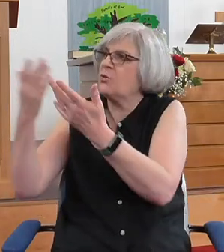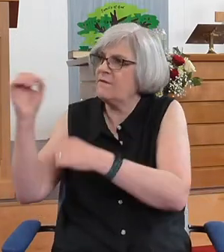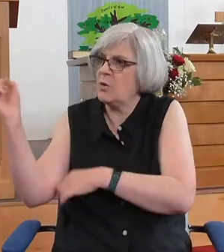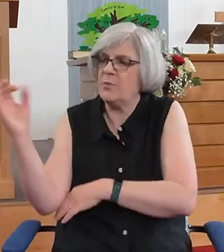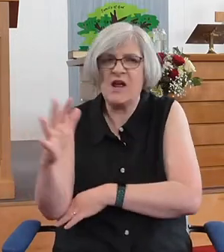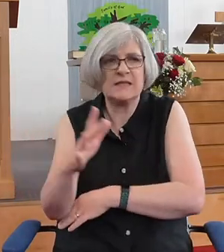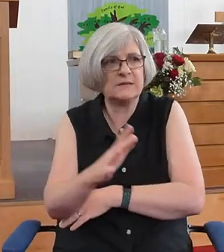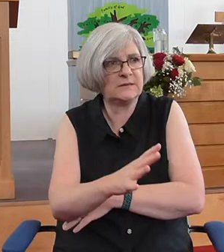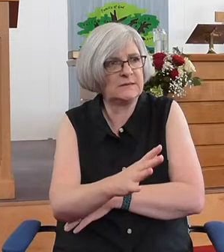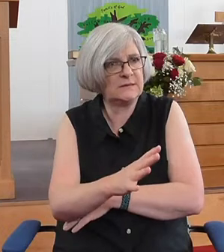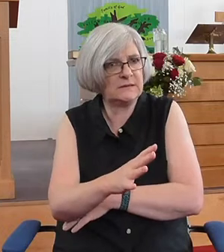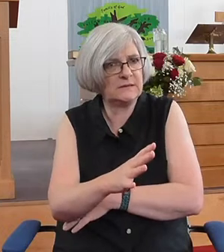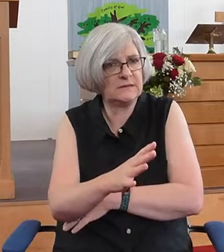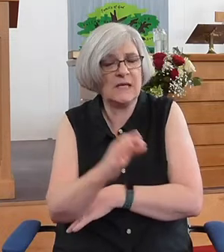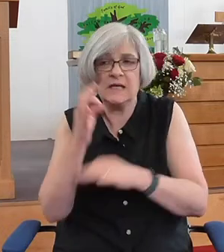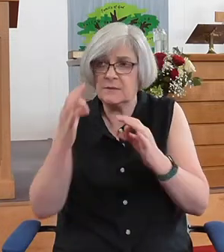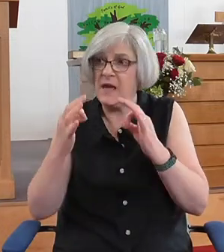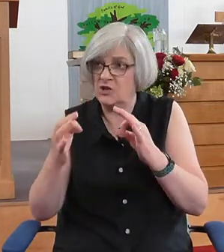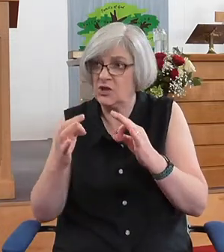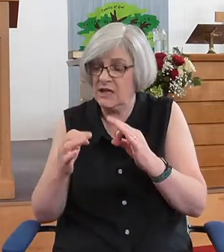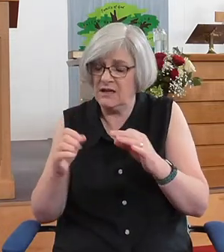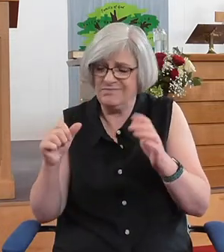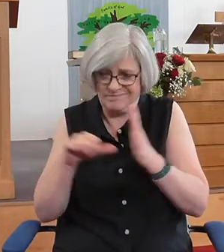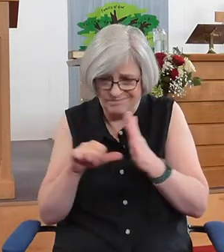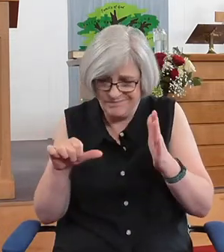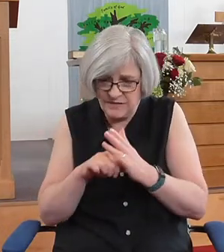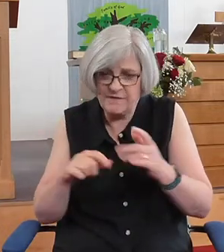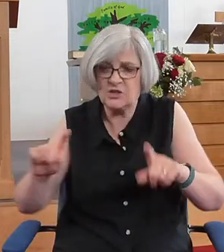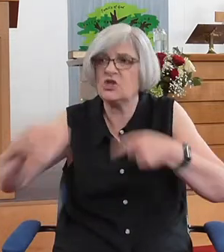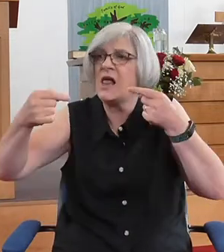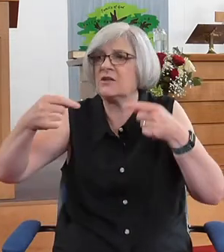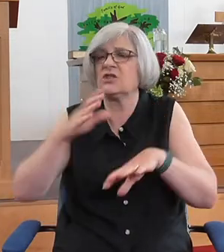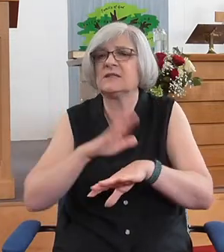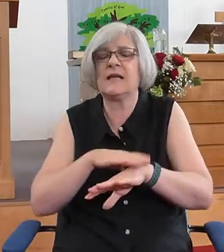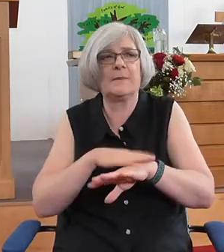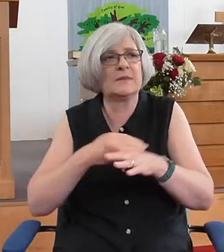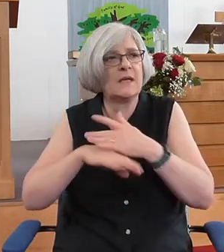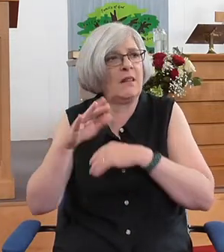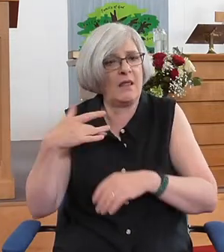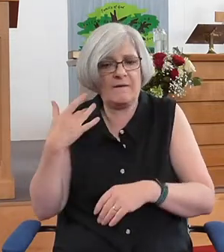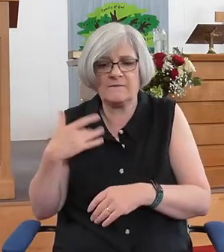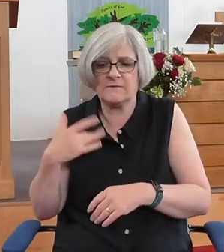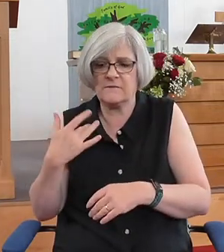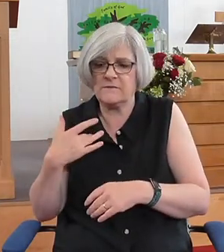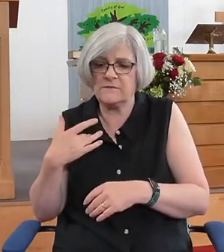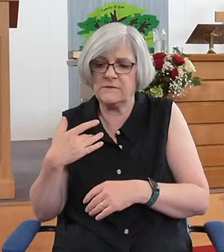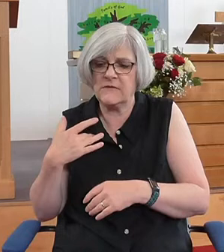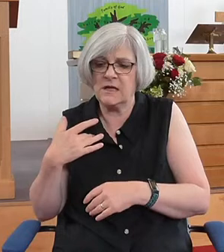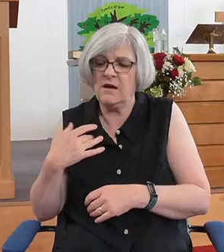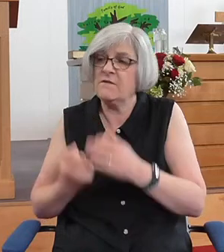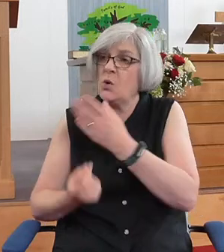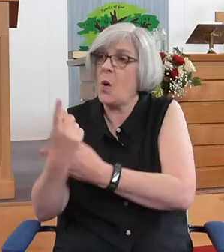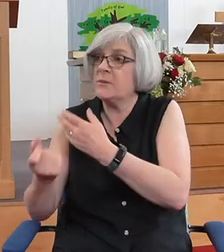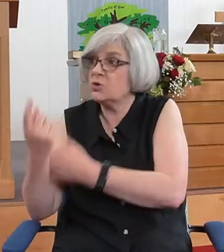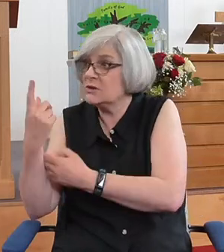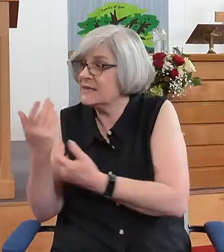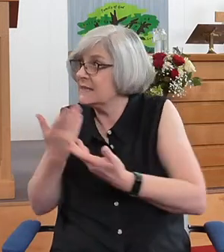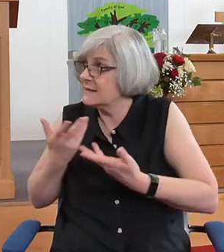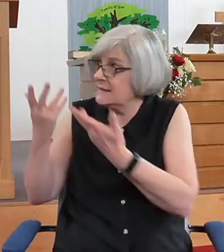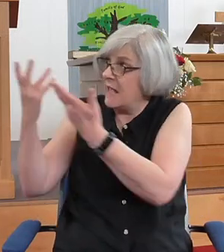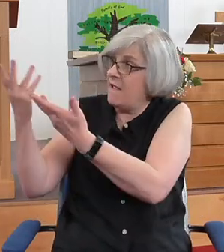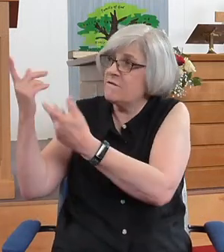presence, especially in our most difficult and challenging times of life, for the opportunity to serve